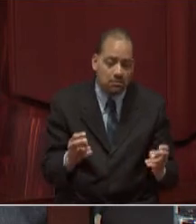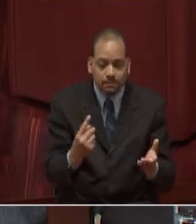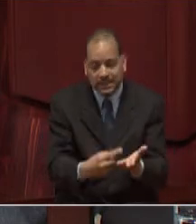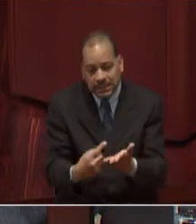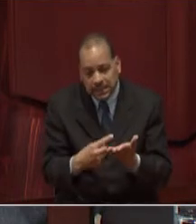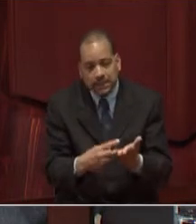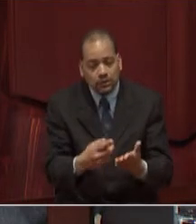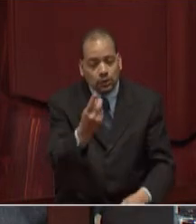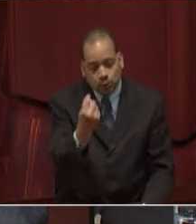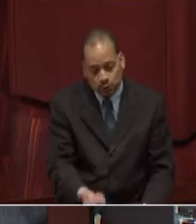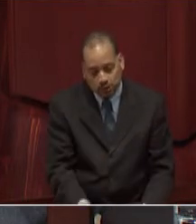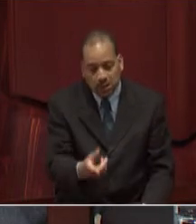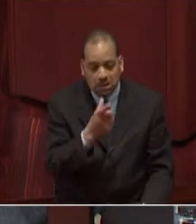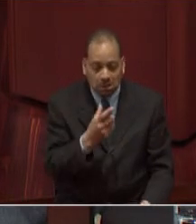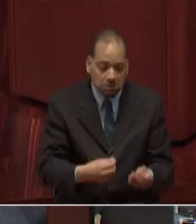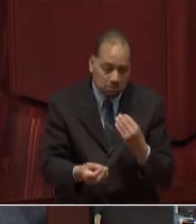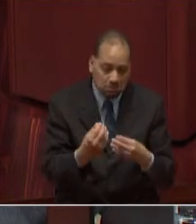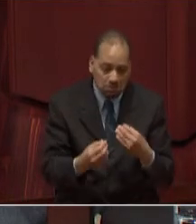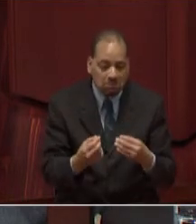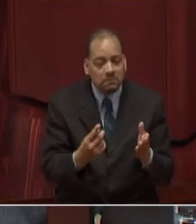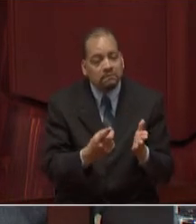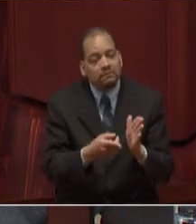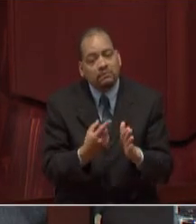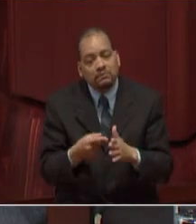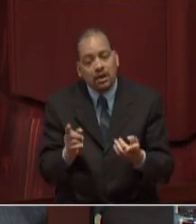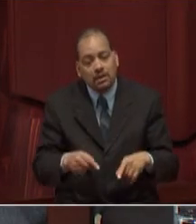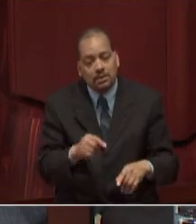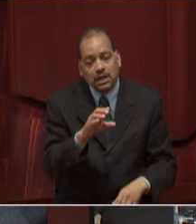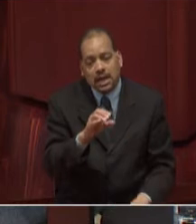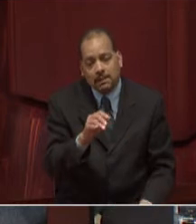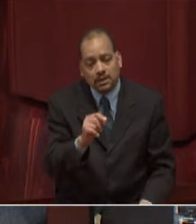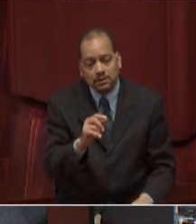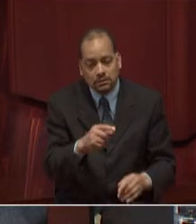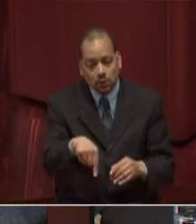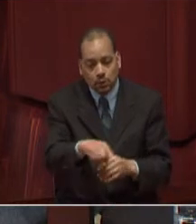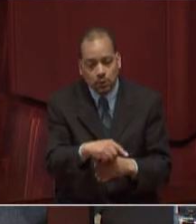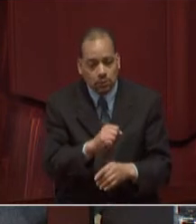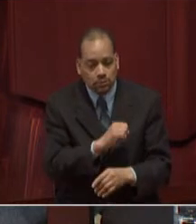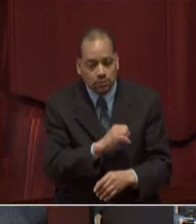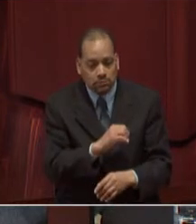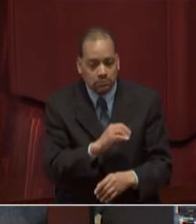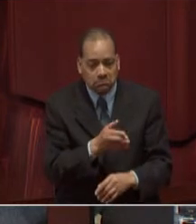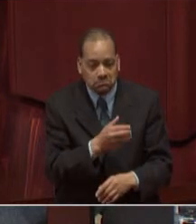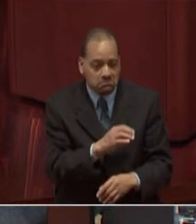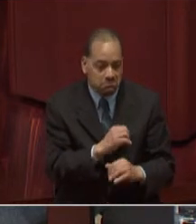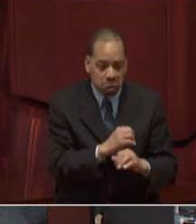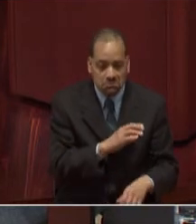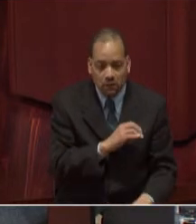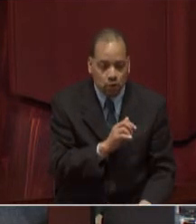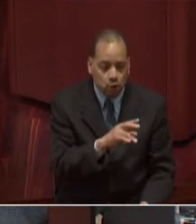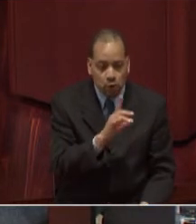and so sometimes the cabinet officers had complete leeway on things that he was